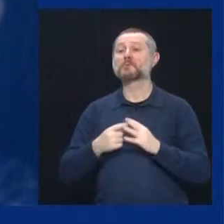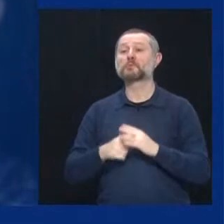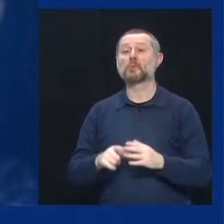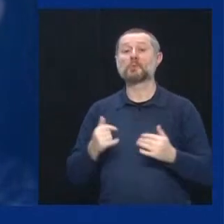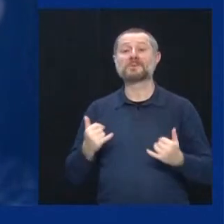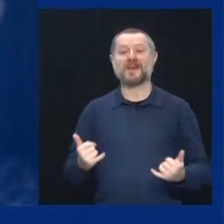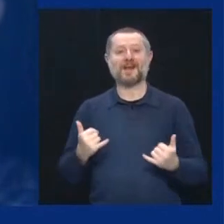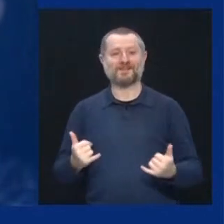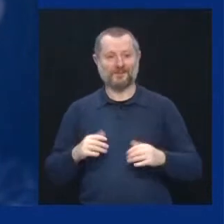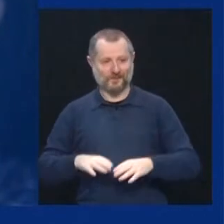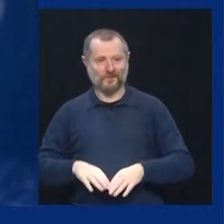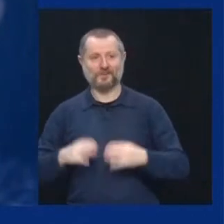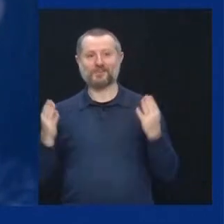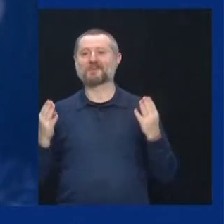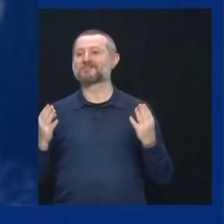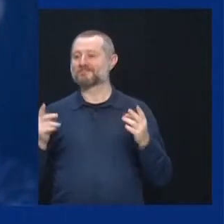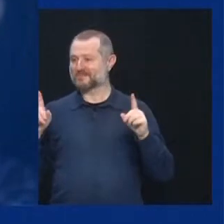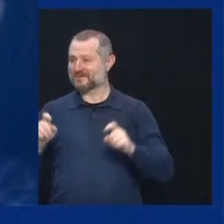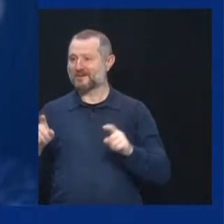today.